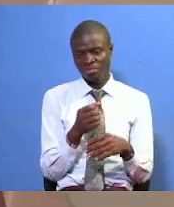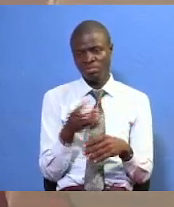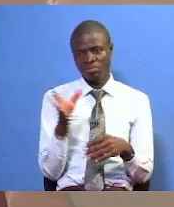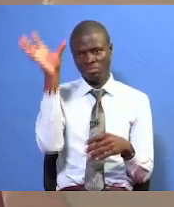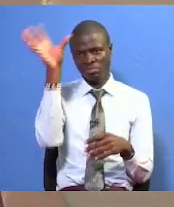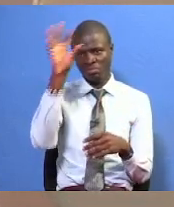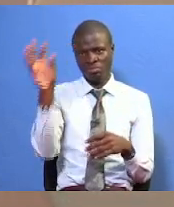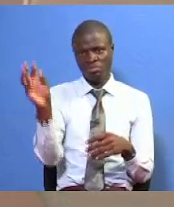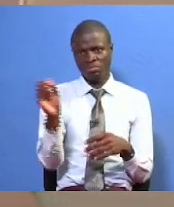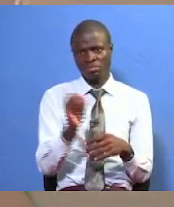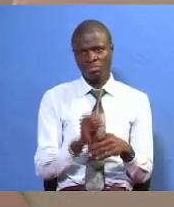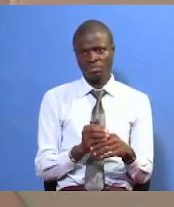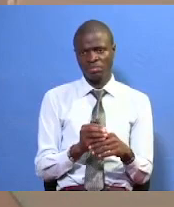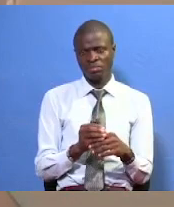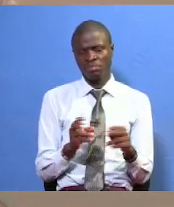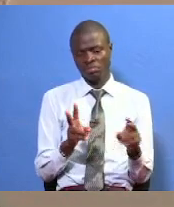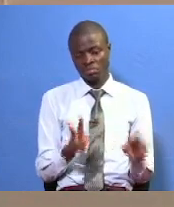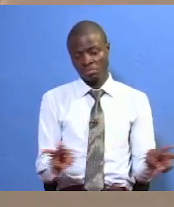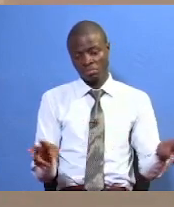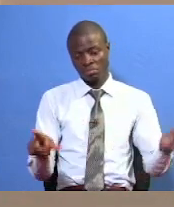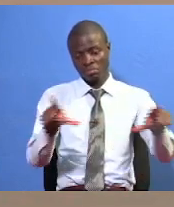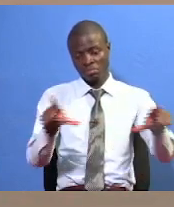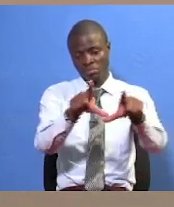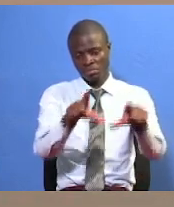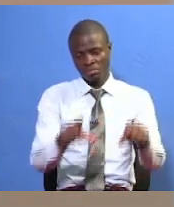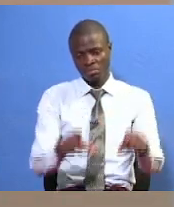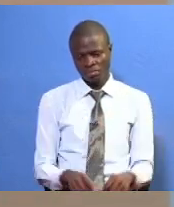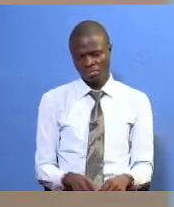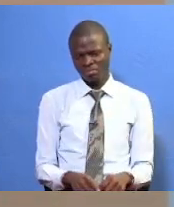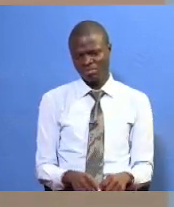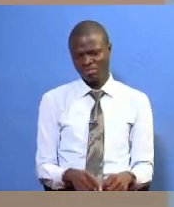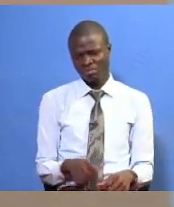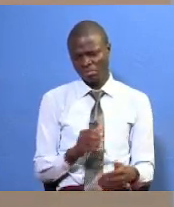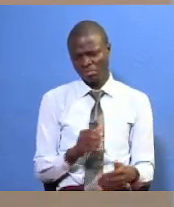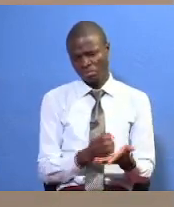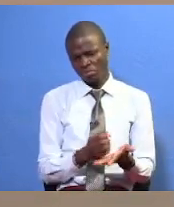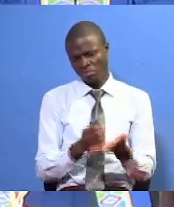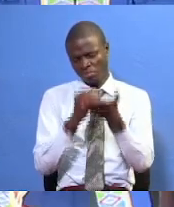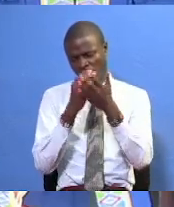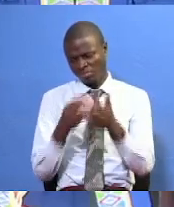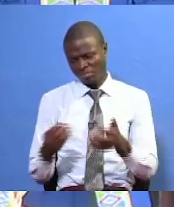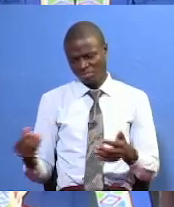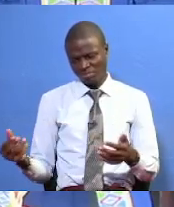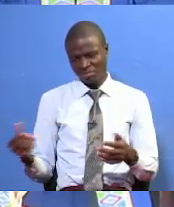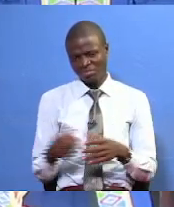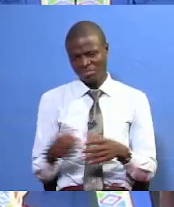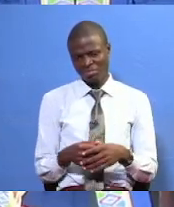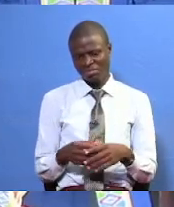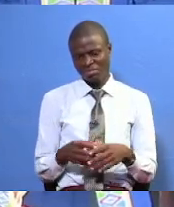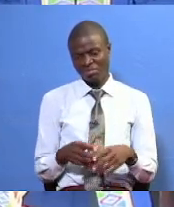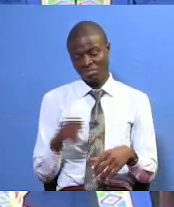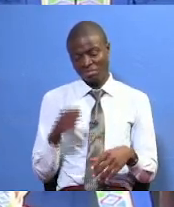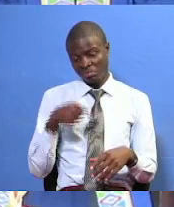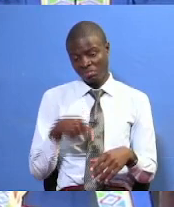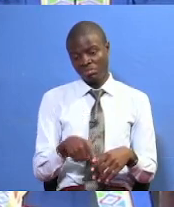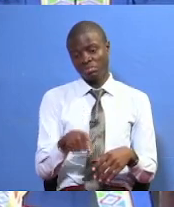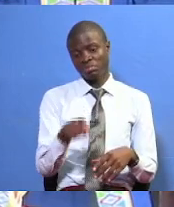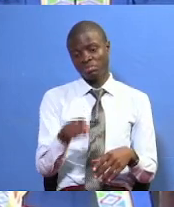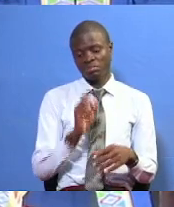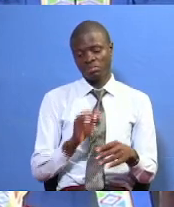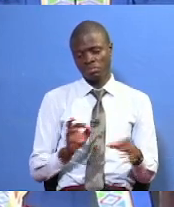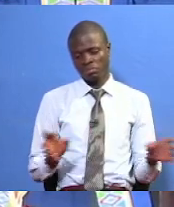it takes a village to raise a child. Special mention goes out to your respective village